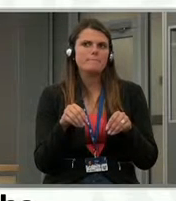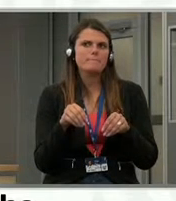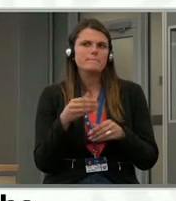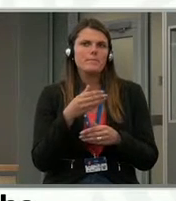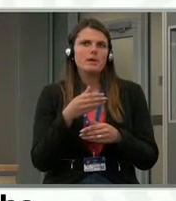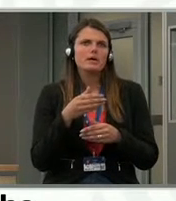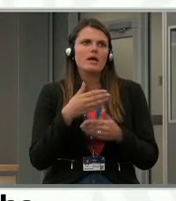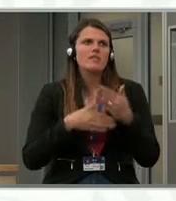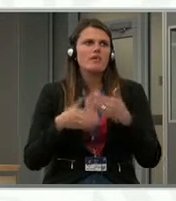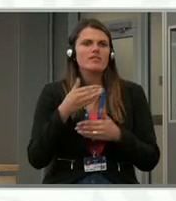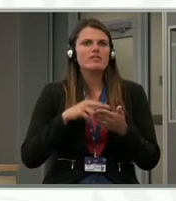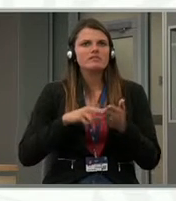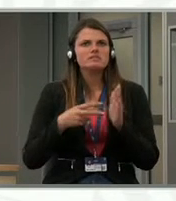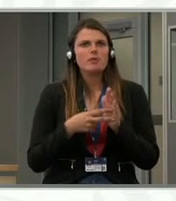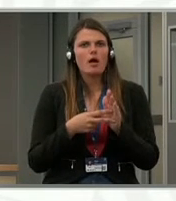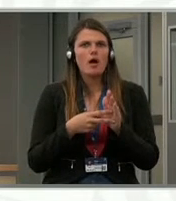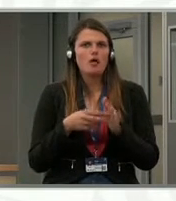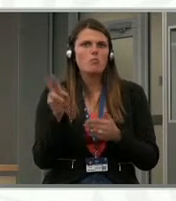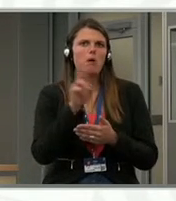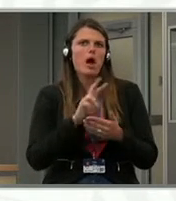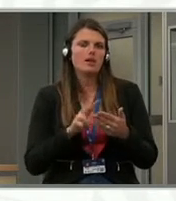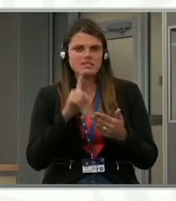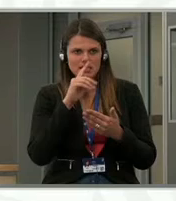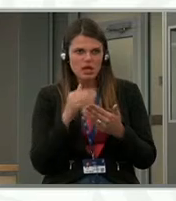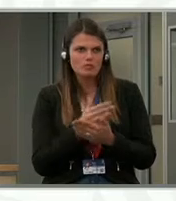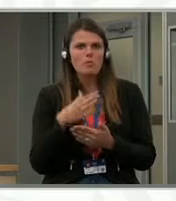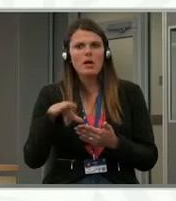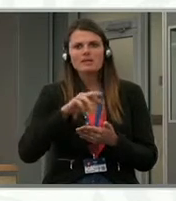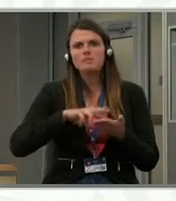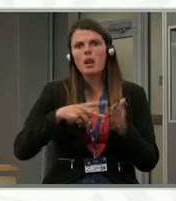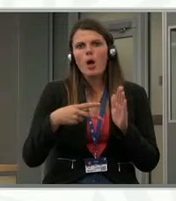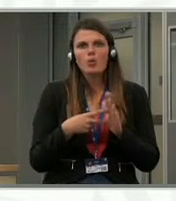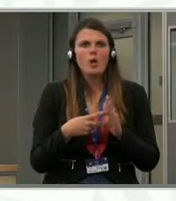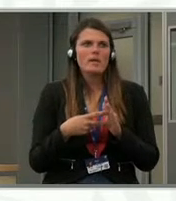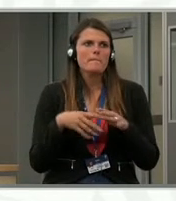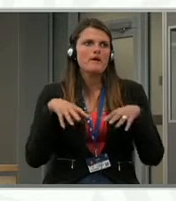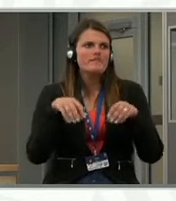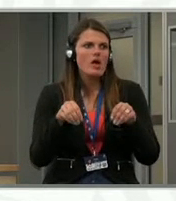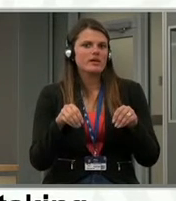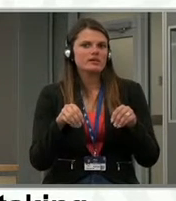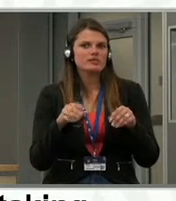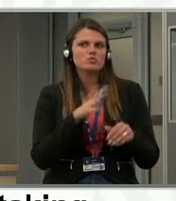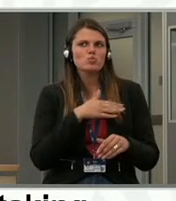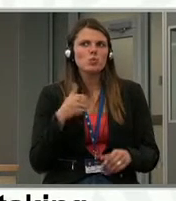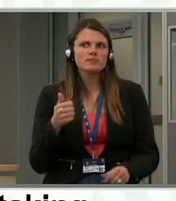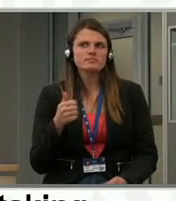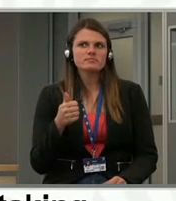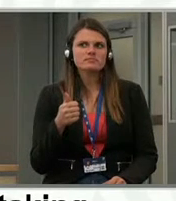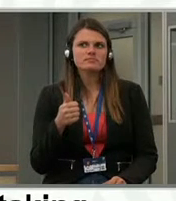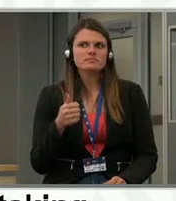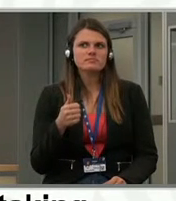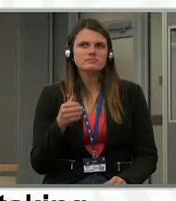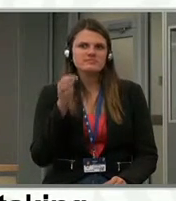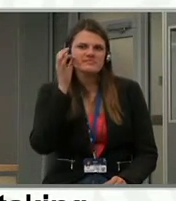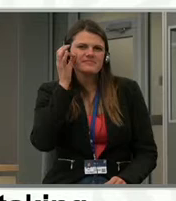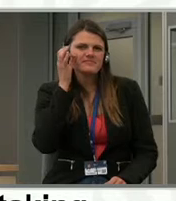before. We are planning to do a careful stock-taking of progress that has been achieved since 2010.